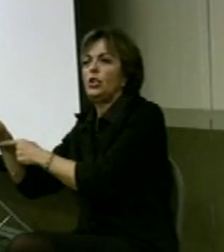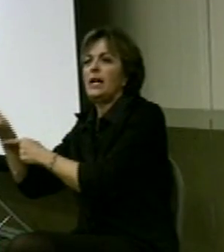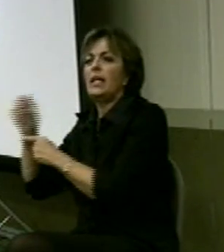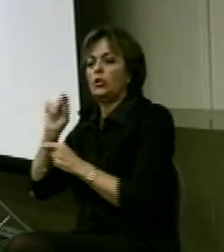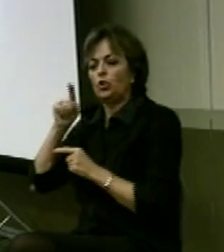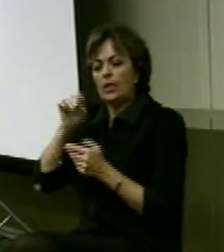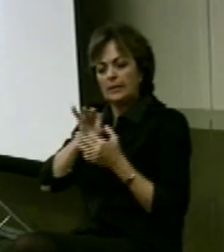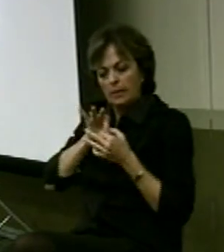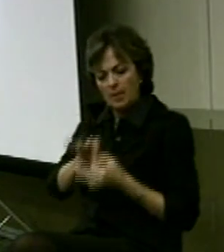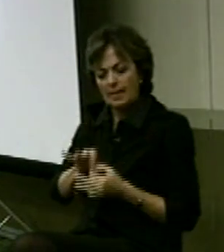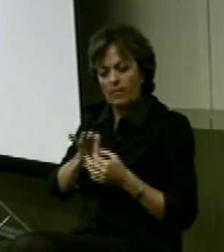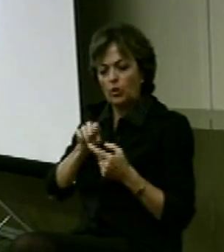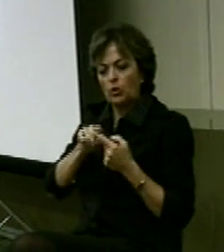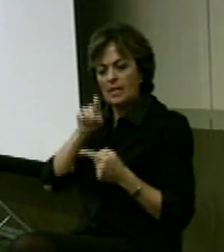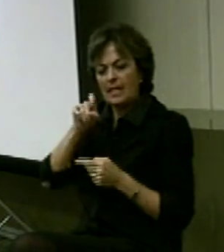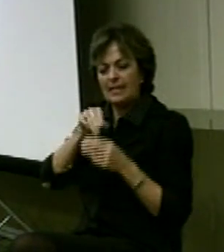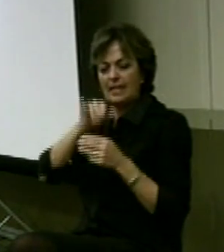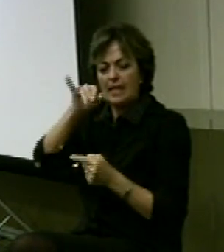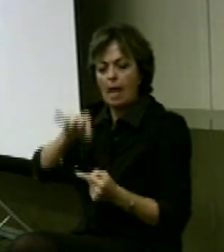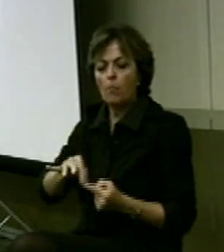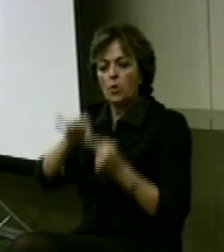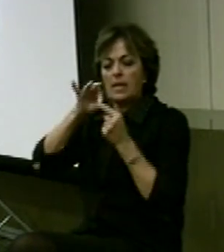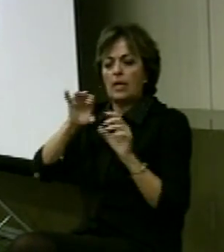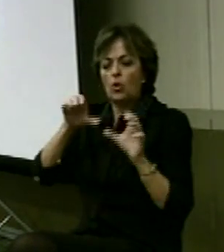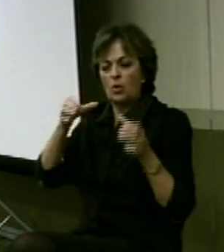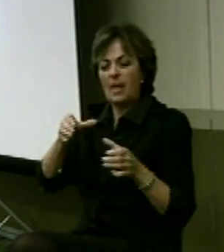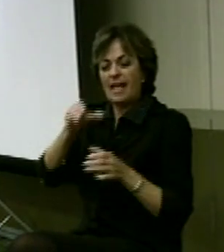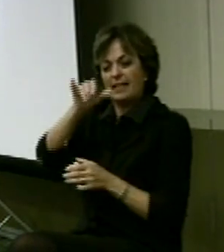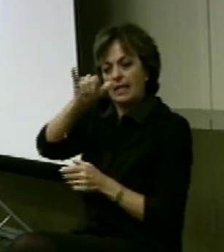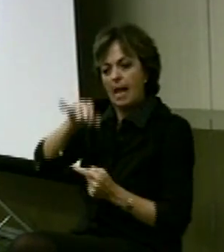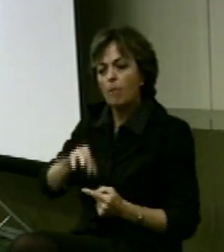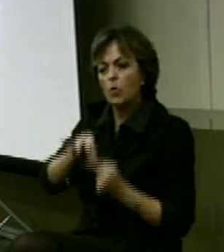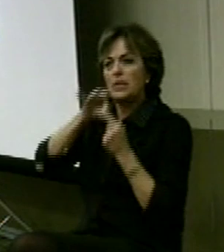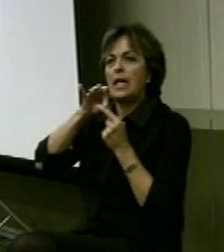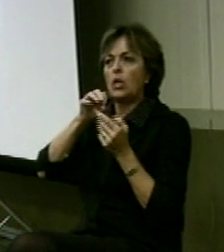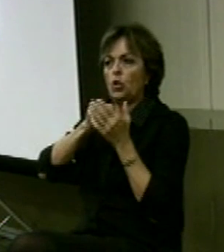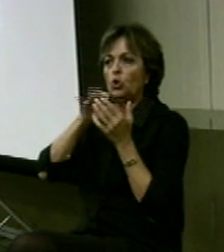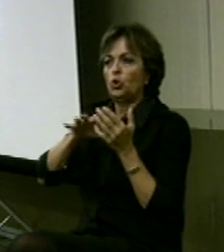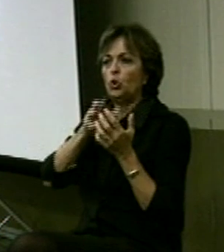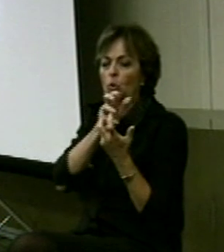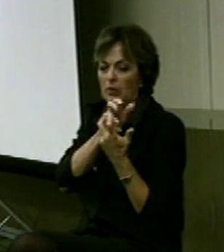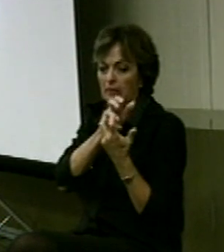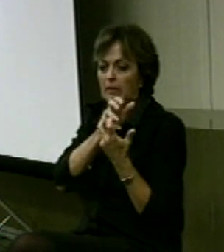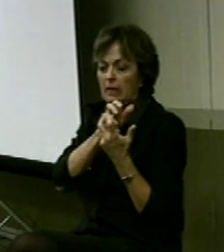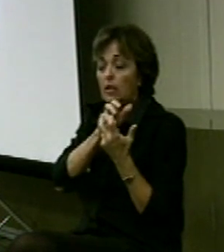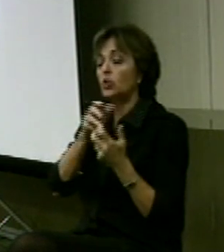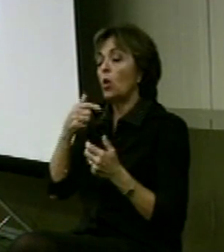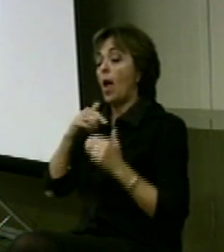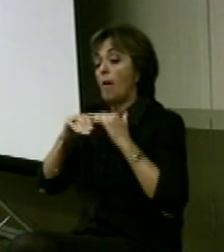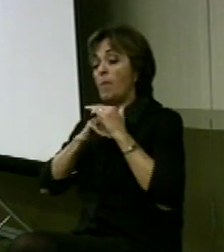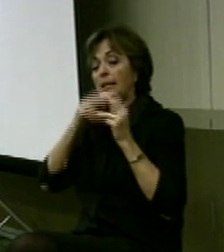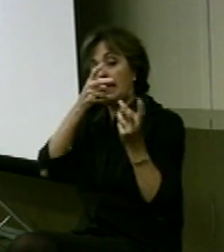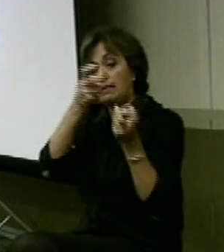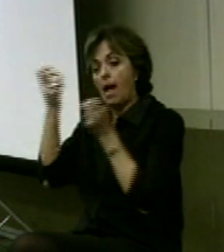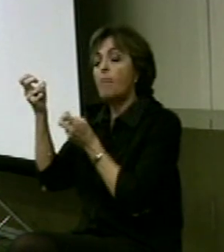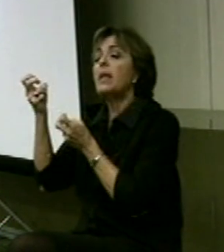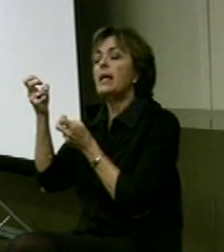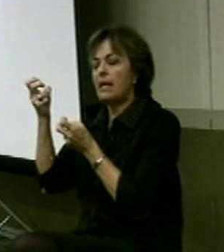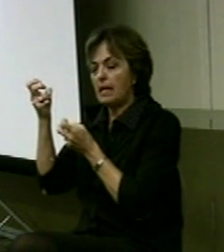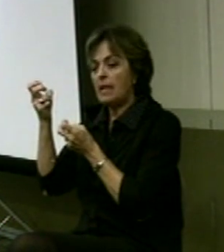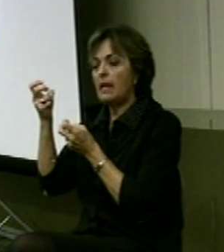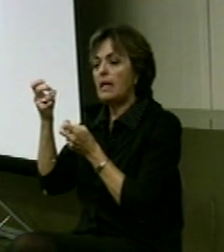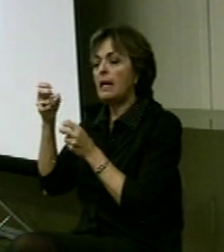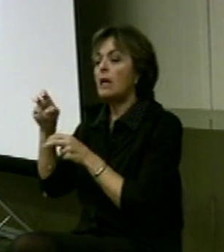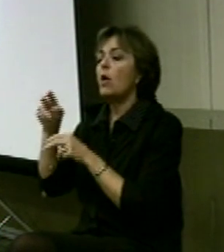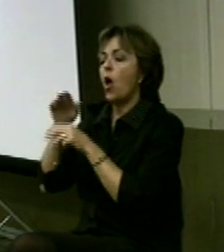transitioning. This was just specific to the needs of this particular class and student. Okay, so I just basically copy it